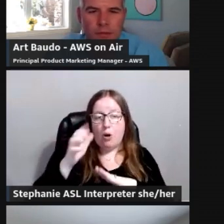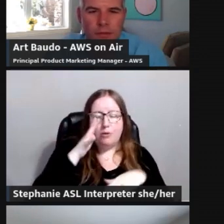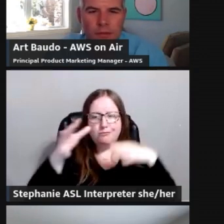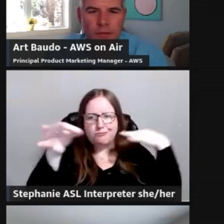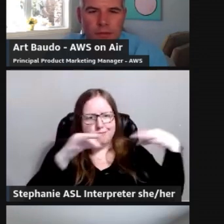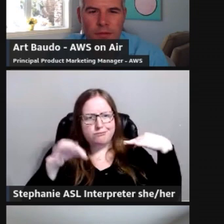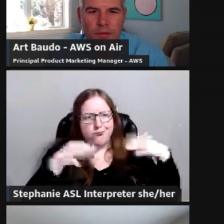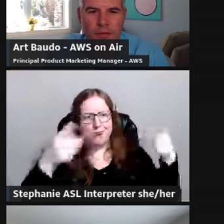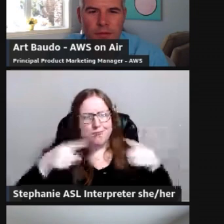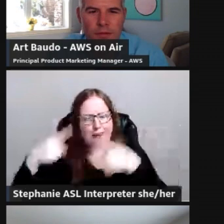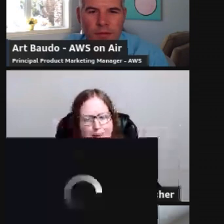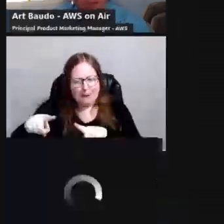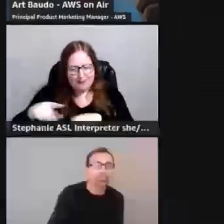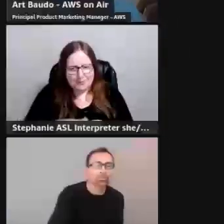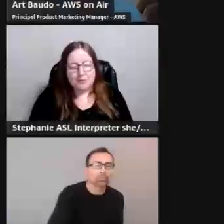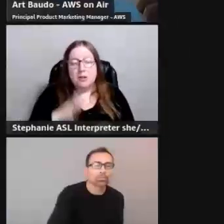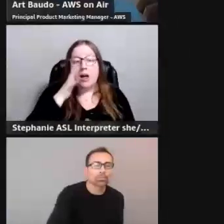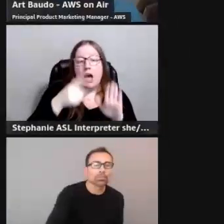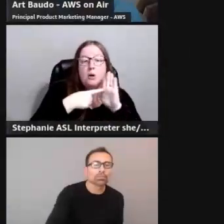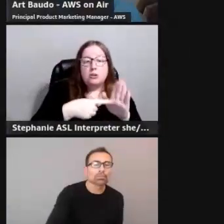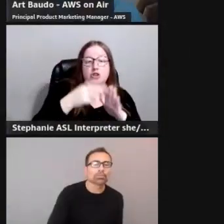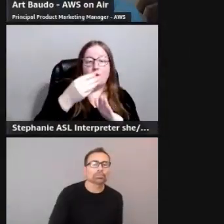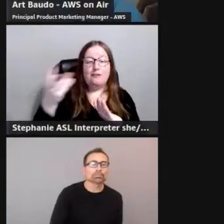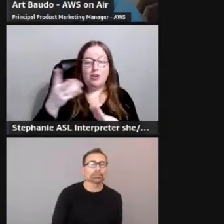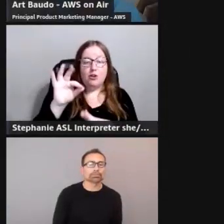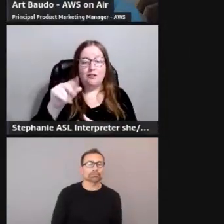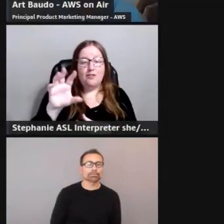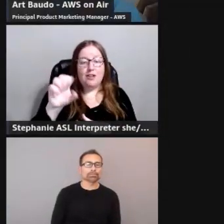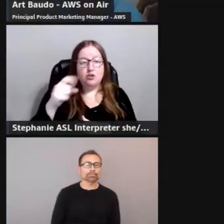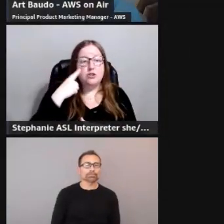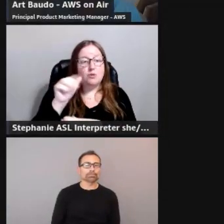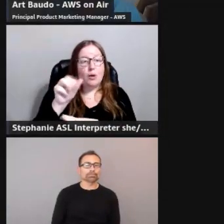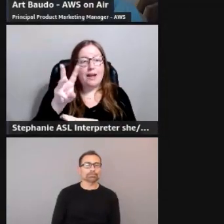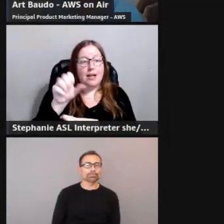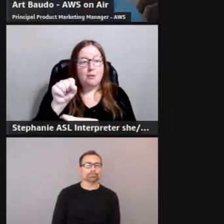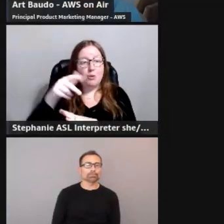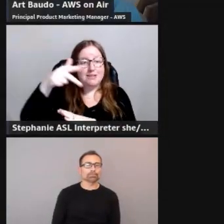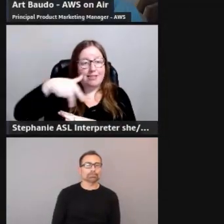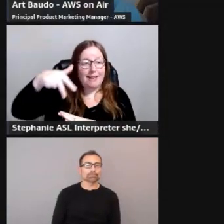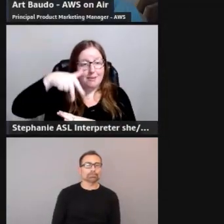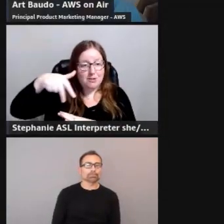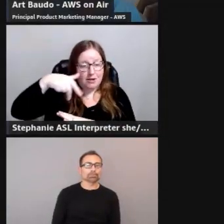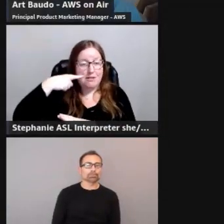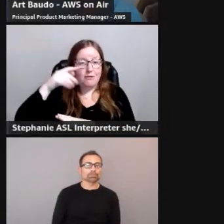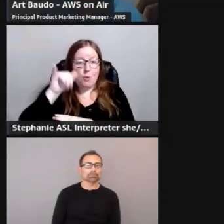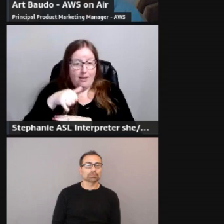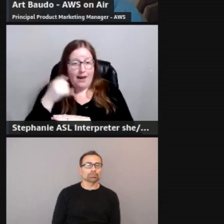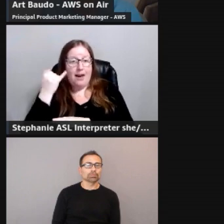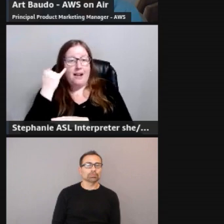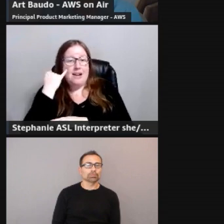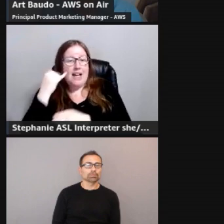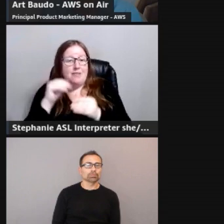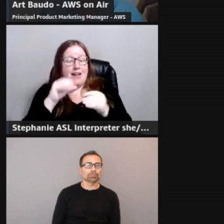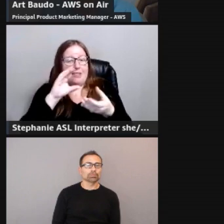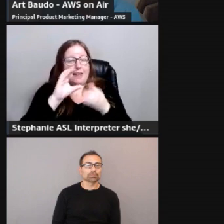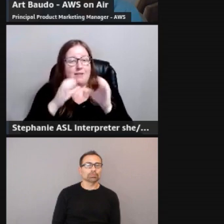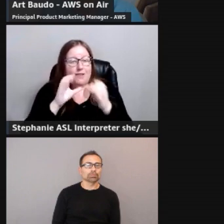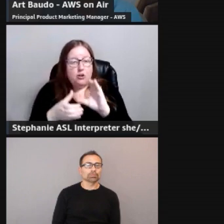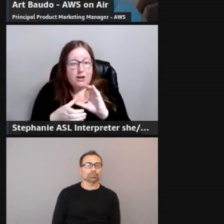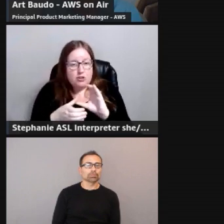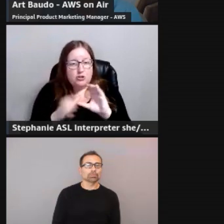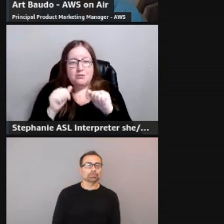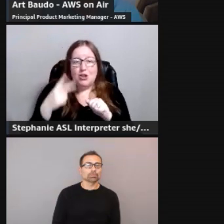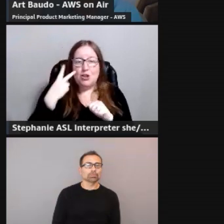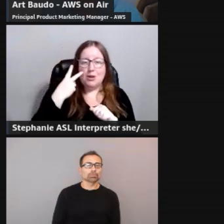happening. So I'm going to show a few features of AWS Lambda. So in this instance, if I go into the configuration tab, you can see that